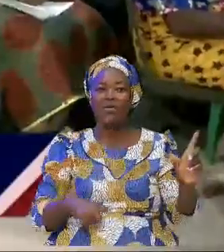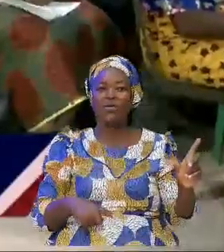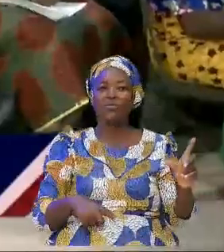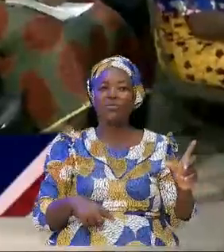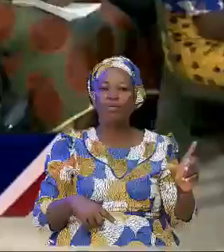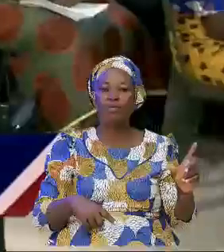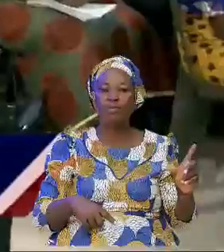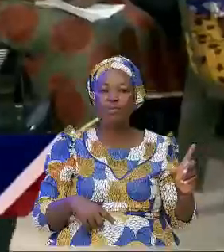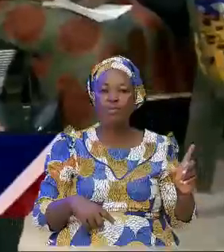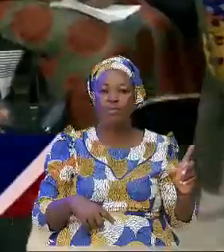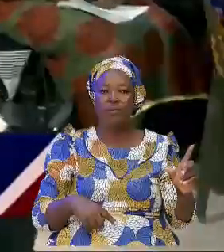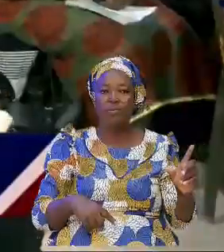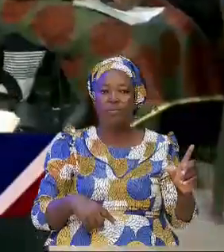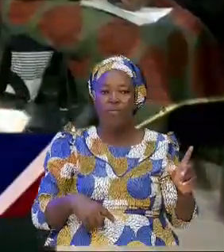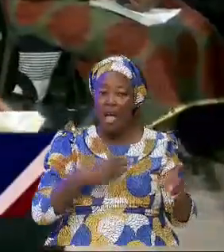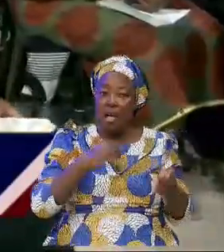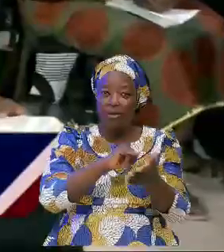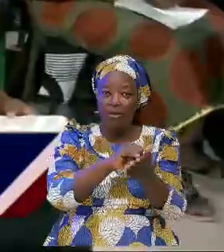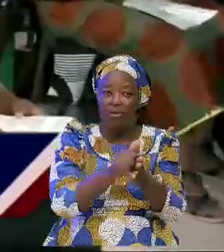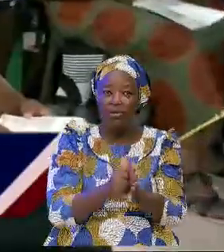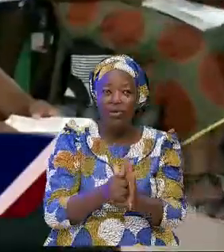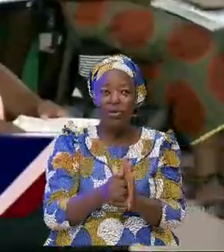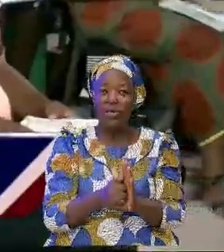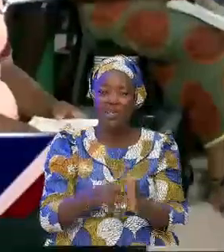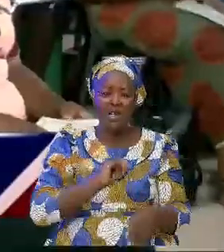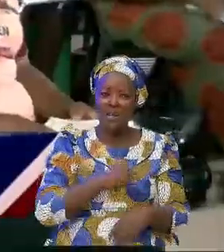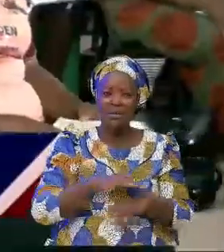thee to deliver thee, says the Lord.